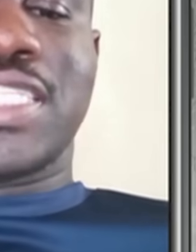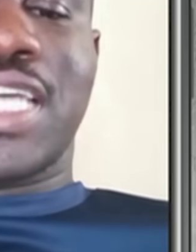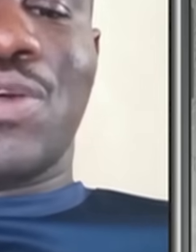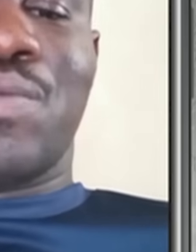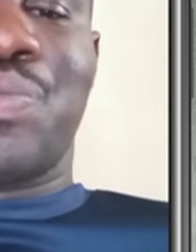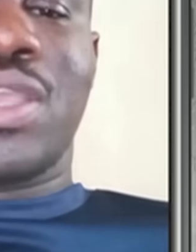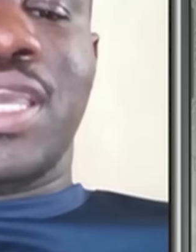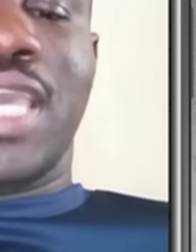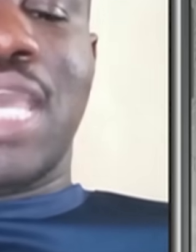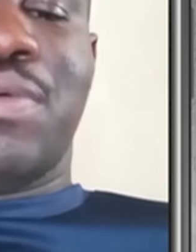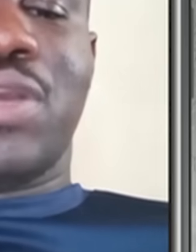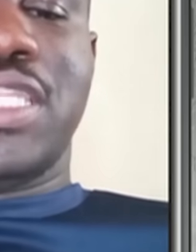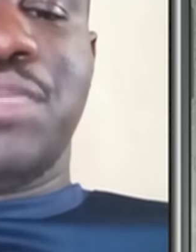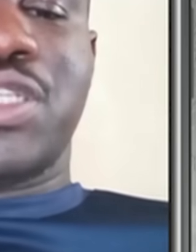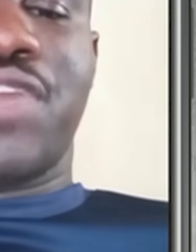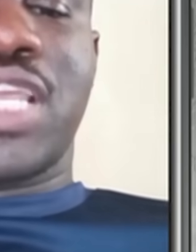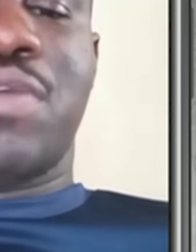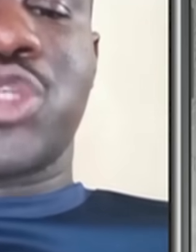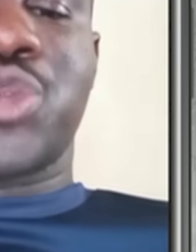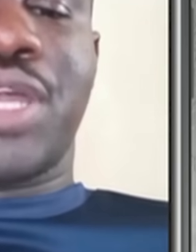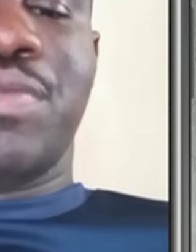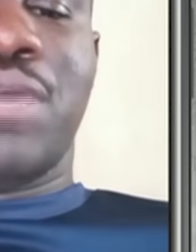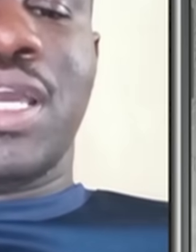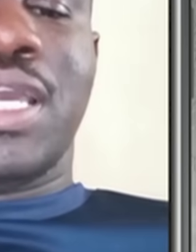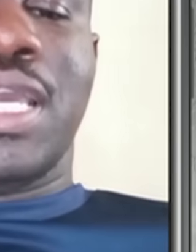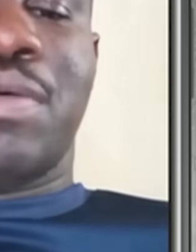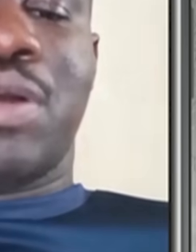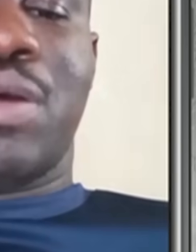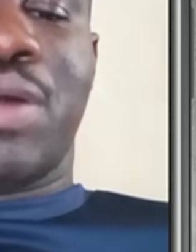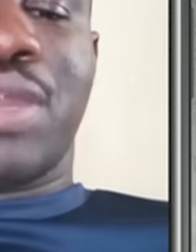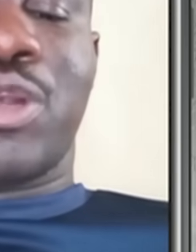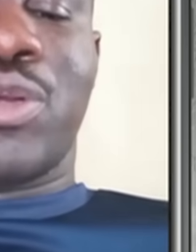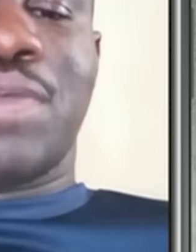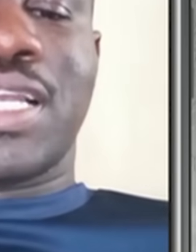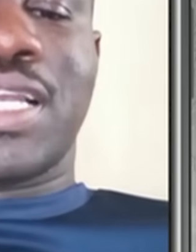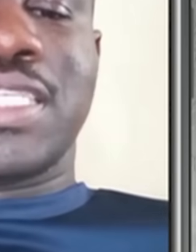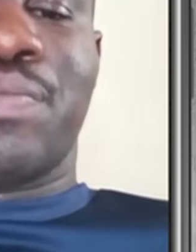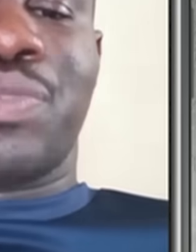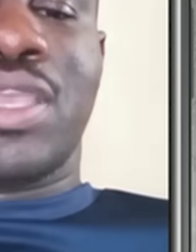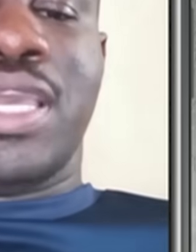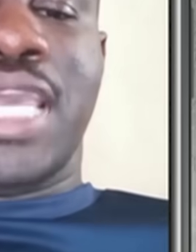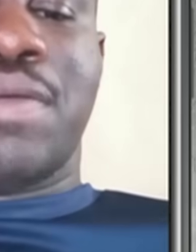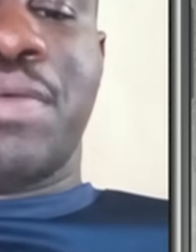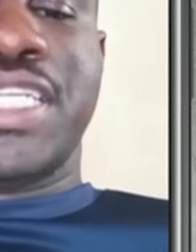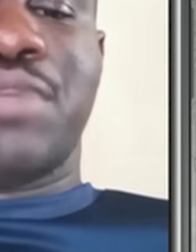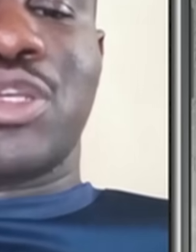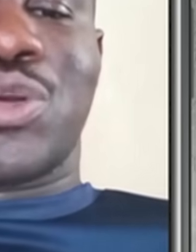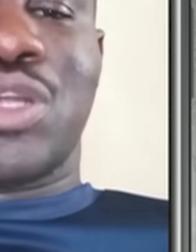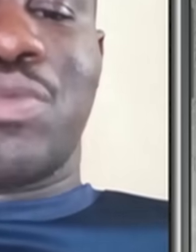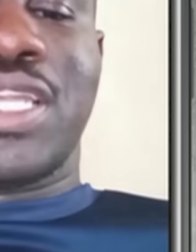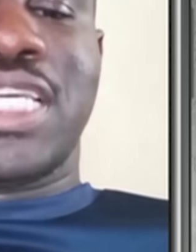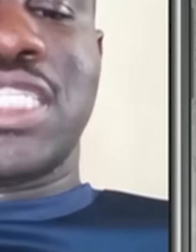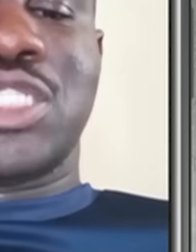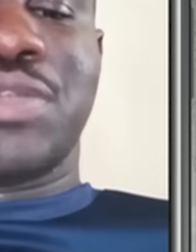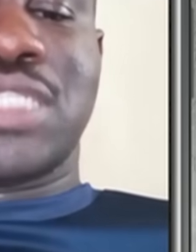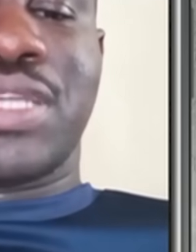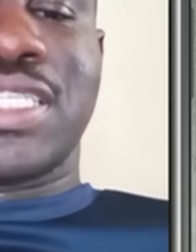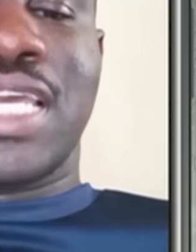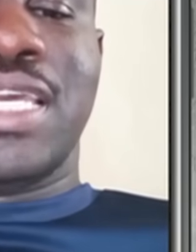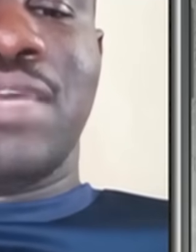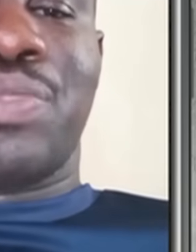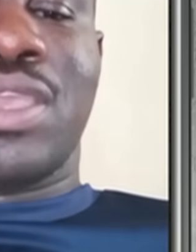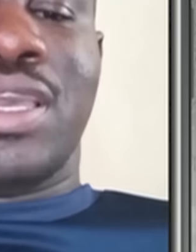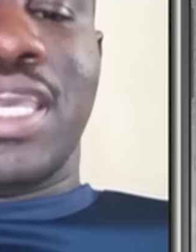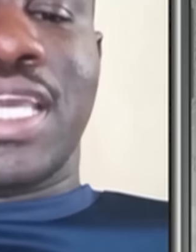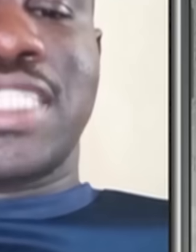sefatanageng sa gago ba go kitimiša go fitlhela ba go swara ebile ba bangwe ba go bona ba go hloka mahlatsi ba ba iša matsogo jalo bora di-taxi ntse ba tsebe gore tsela